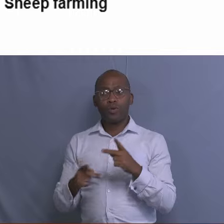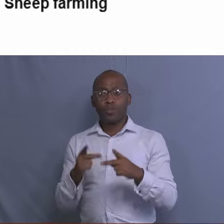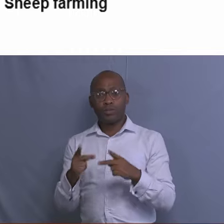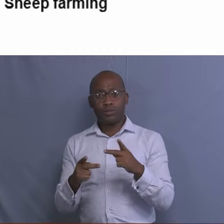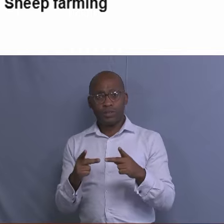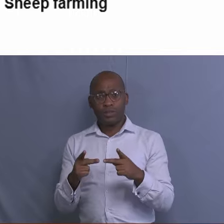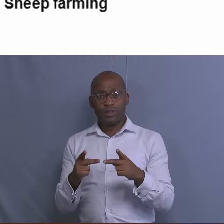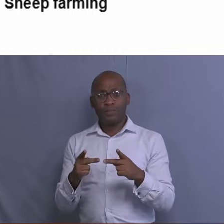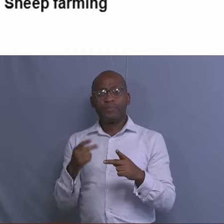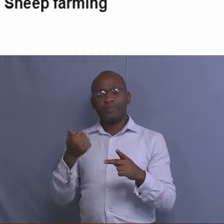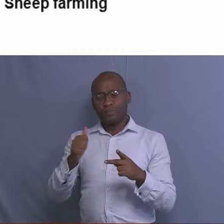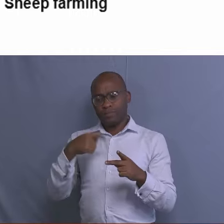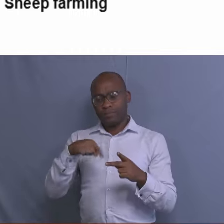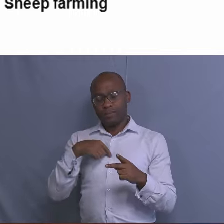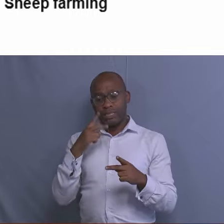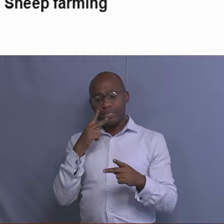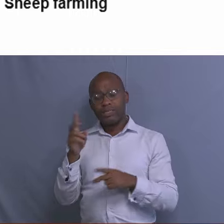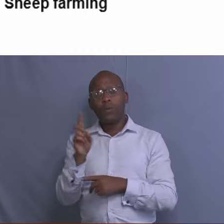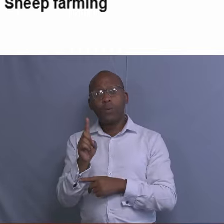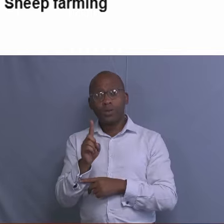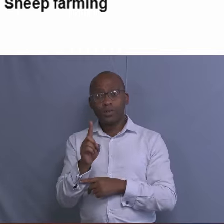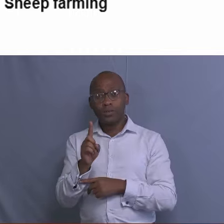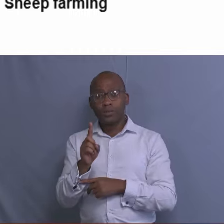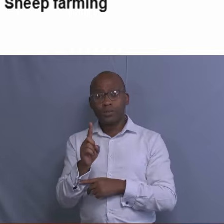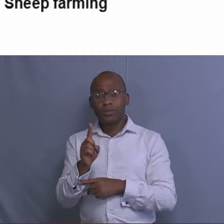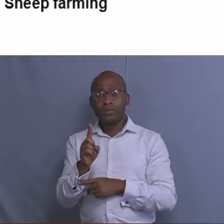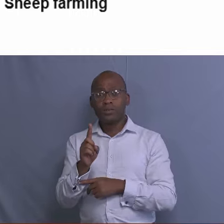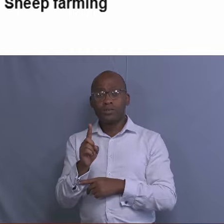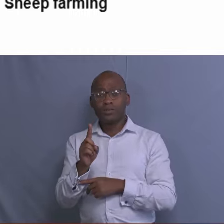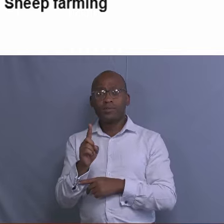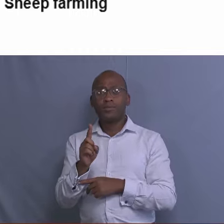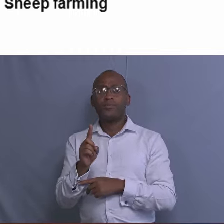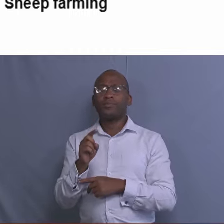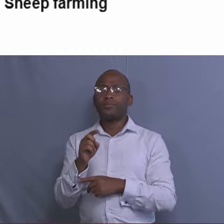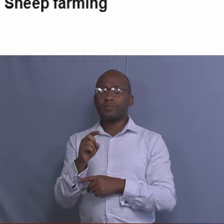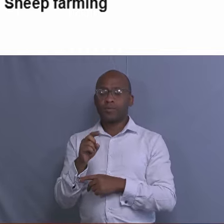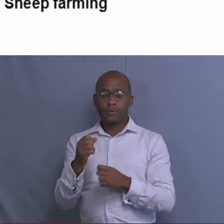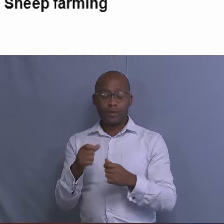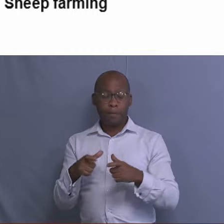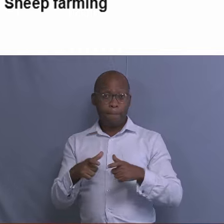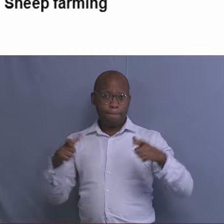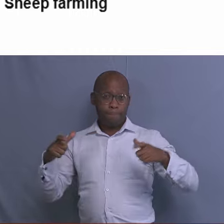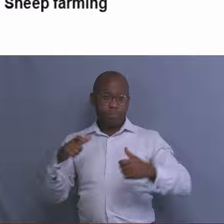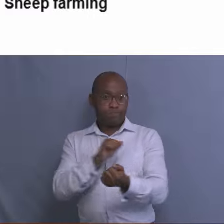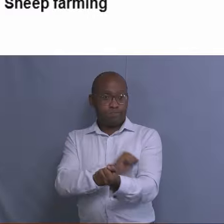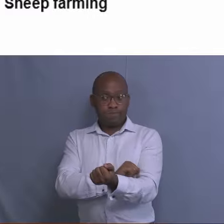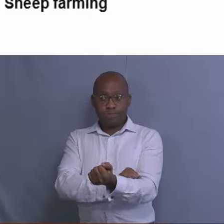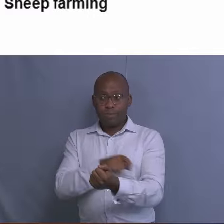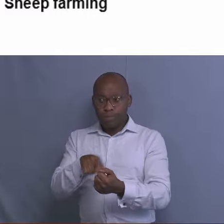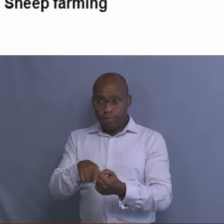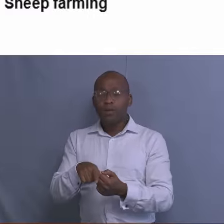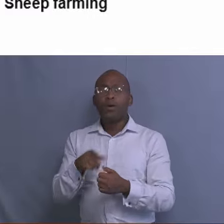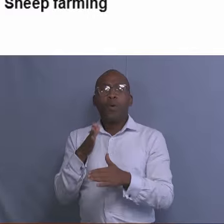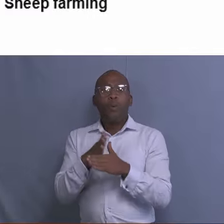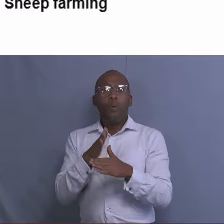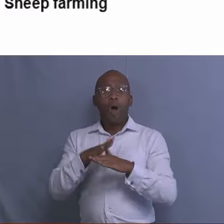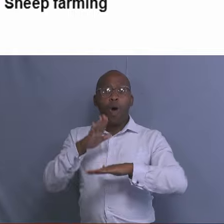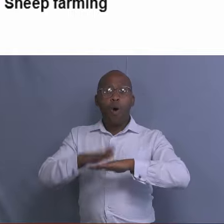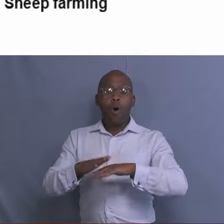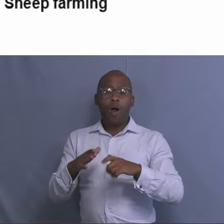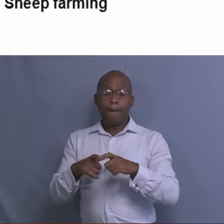Then we can see a tractor there on a very large piece of land. So it's working on a very large piece of